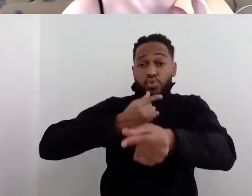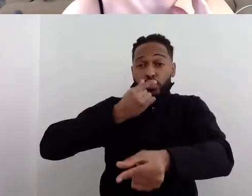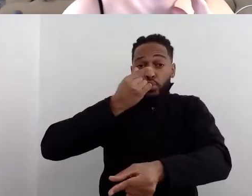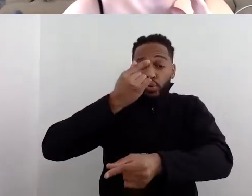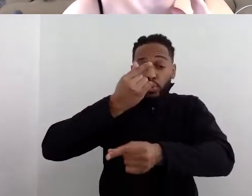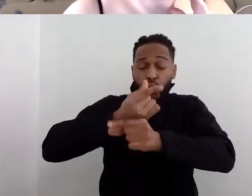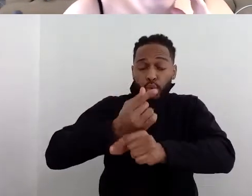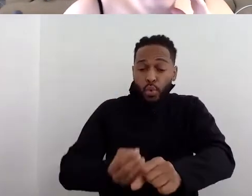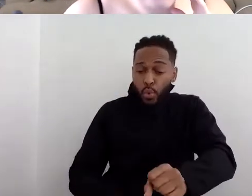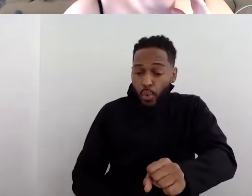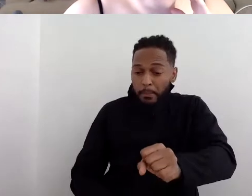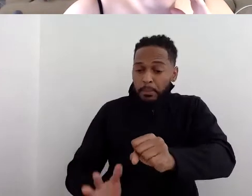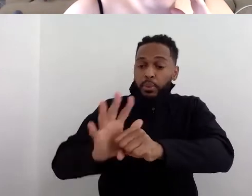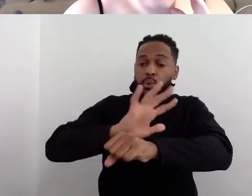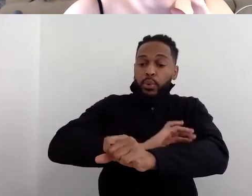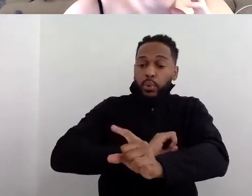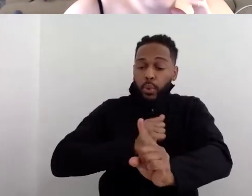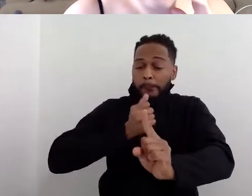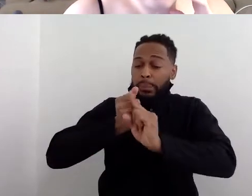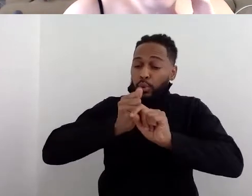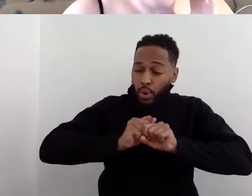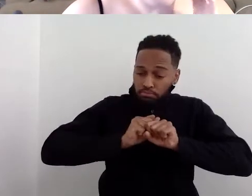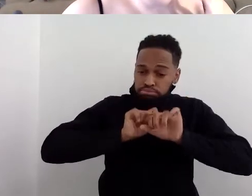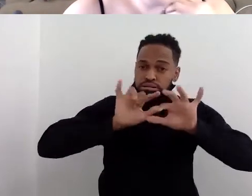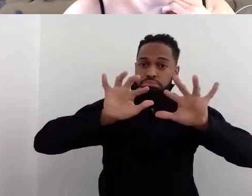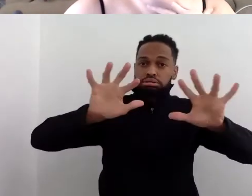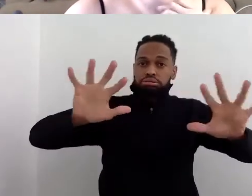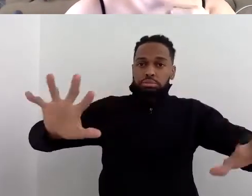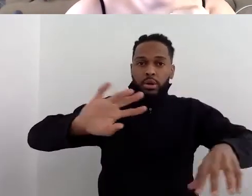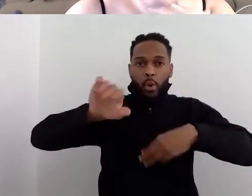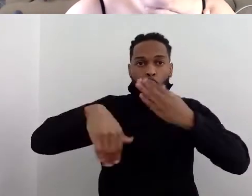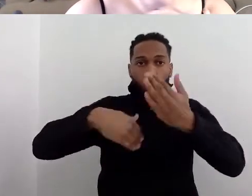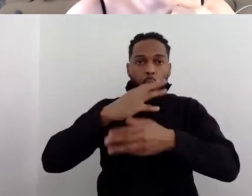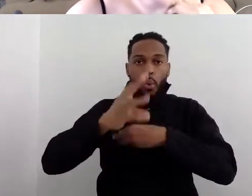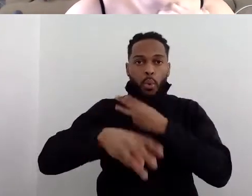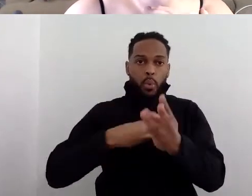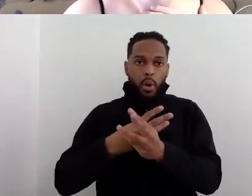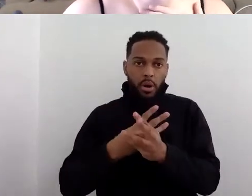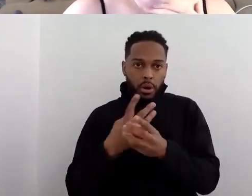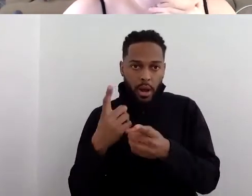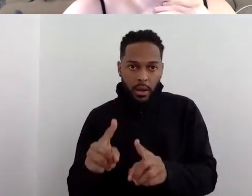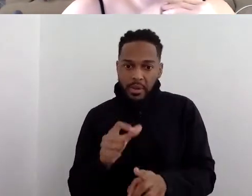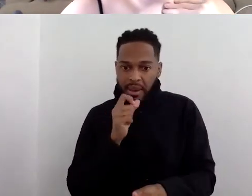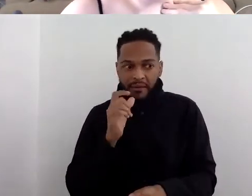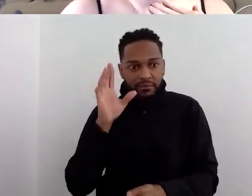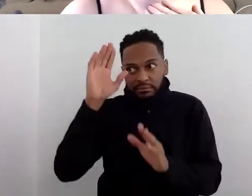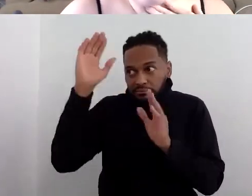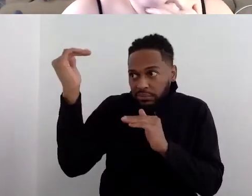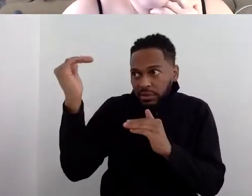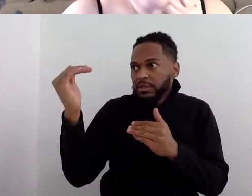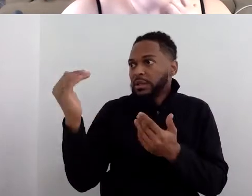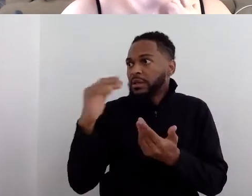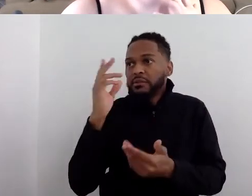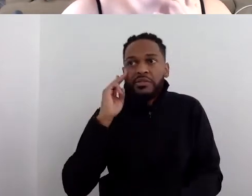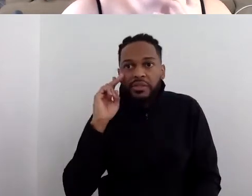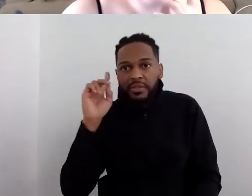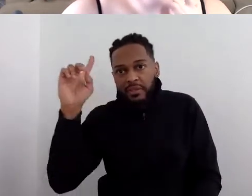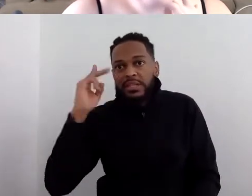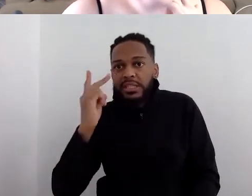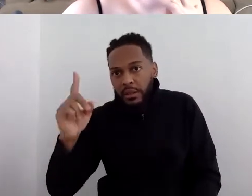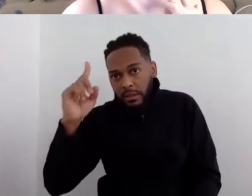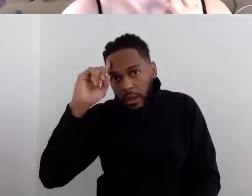but we definitely weren't prepared for it at this current moment. And hopefully we take this as a